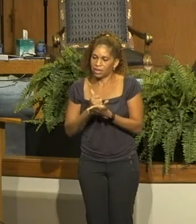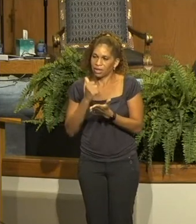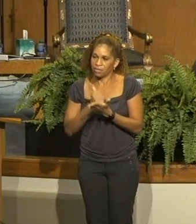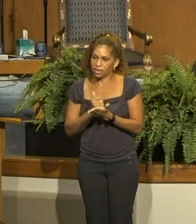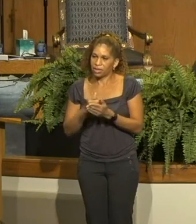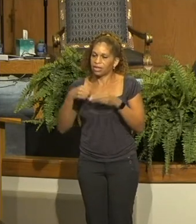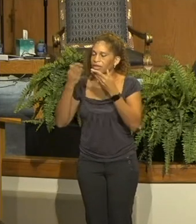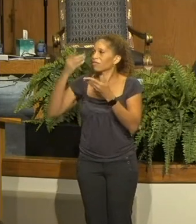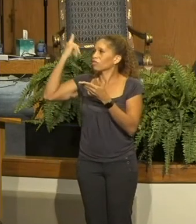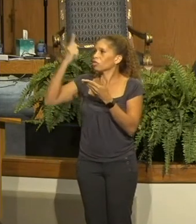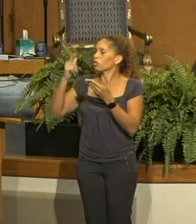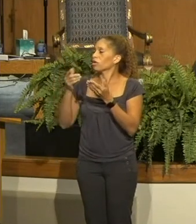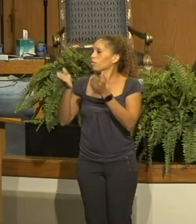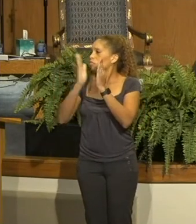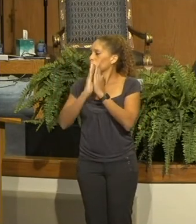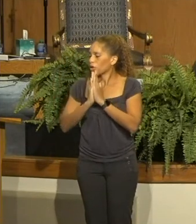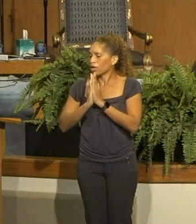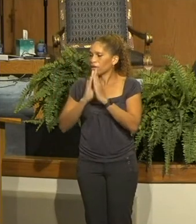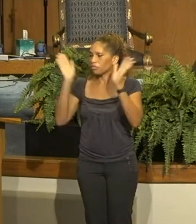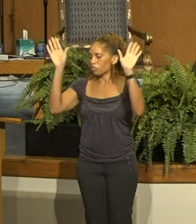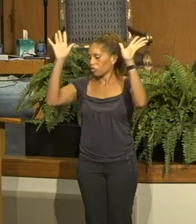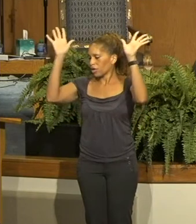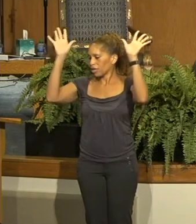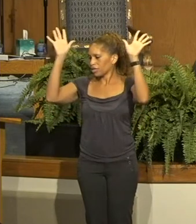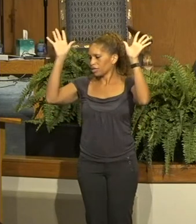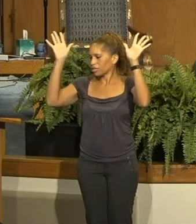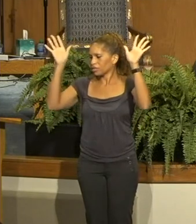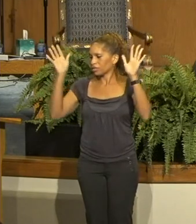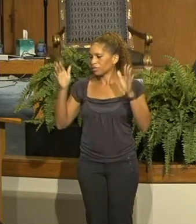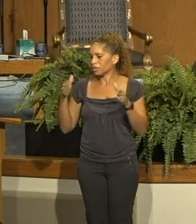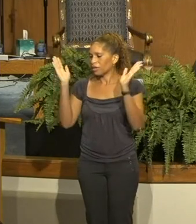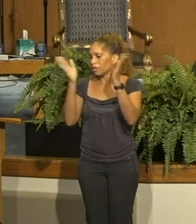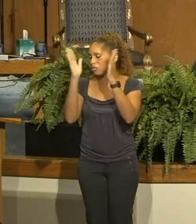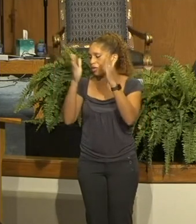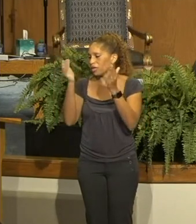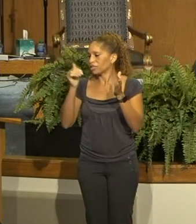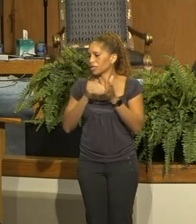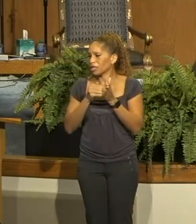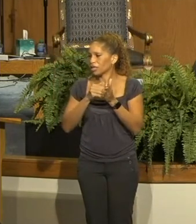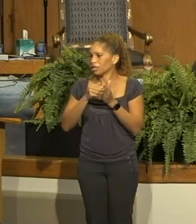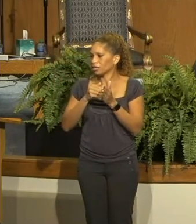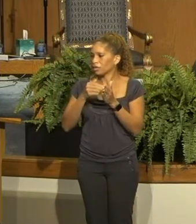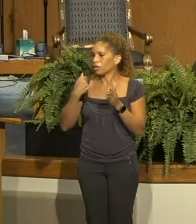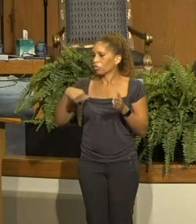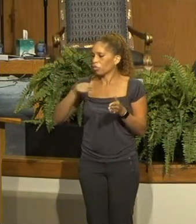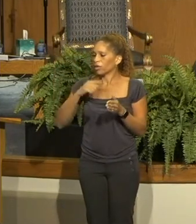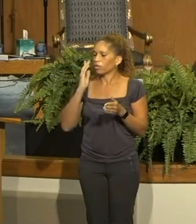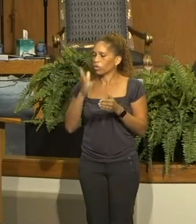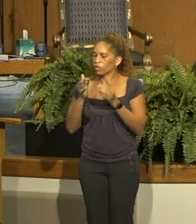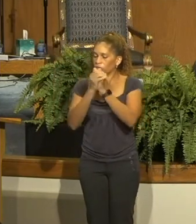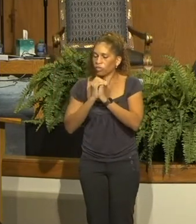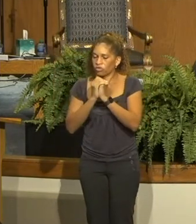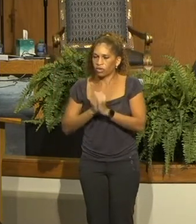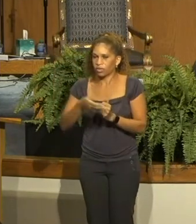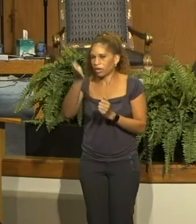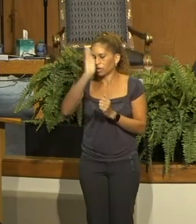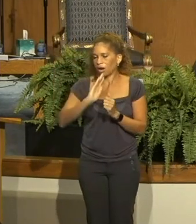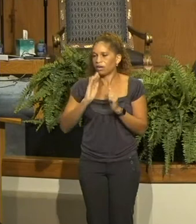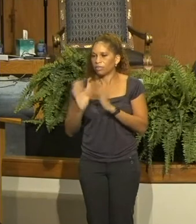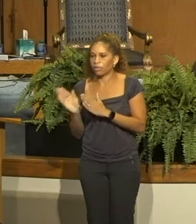praise again, for we know that God is still in our midst, and we will worship our God, in spirit and in truth. Let us